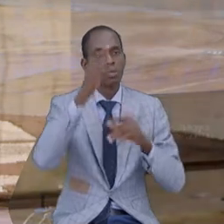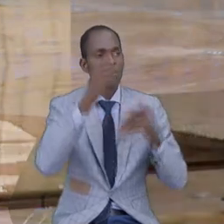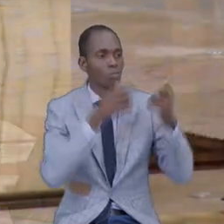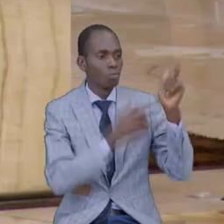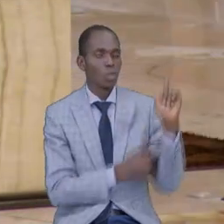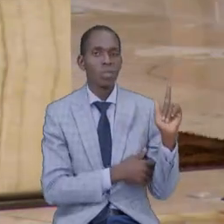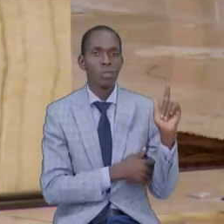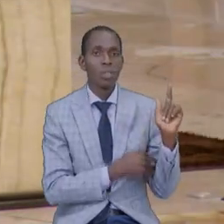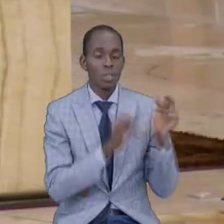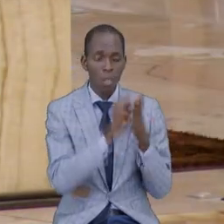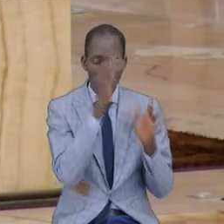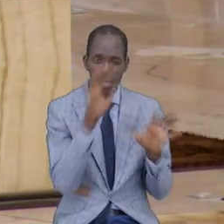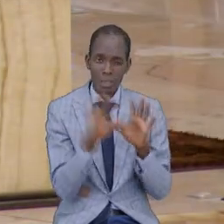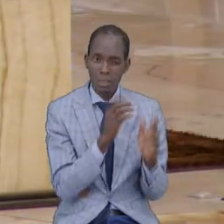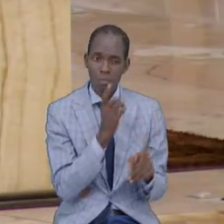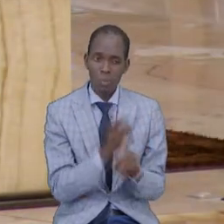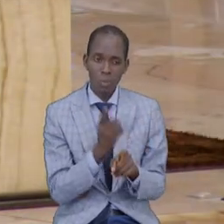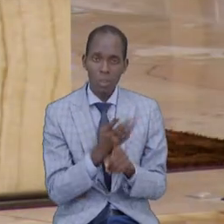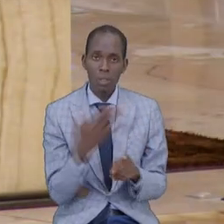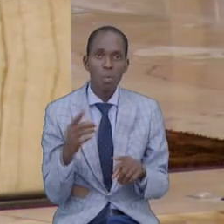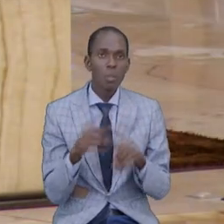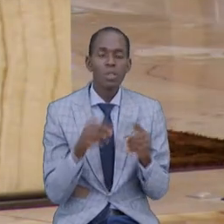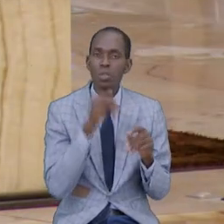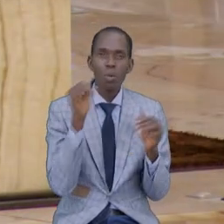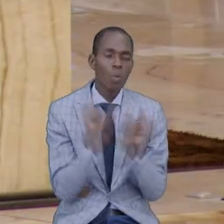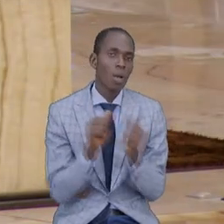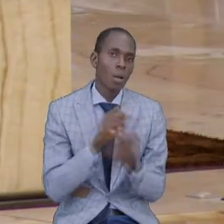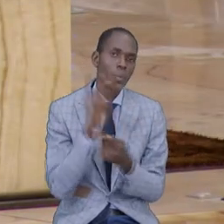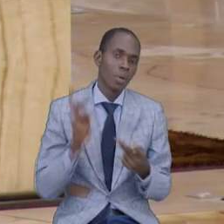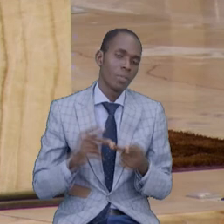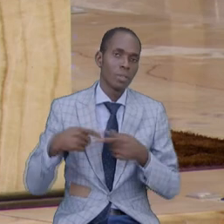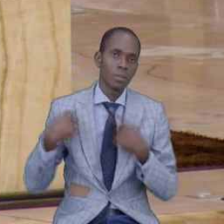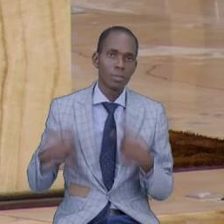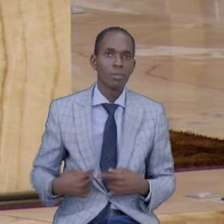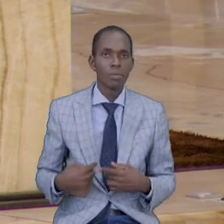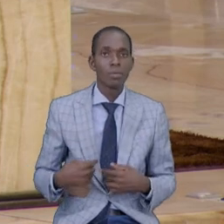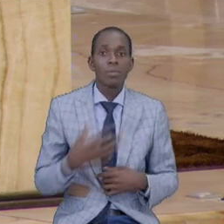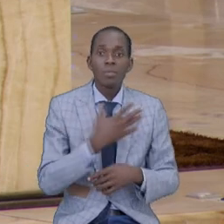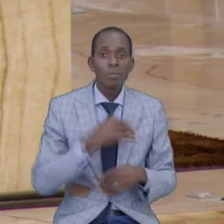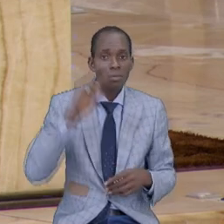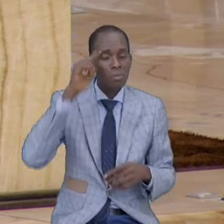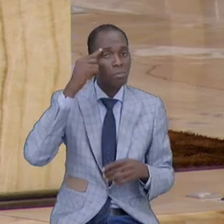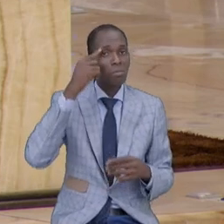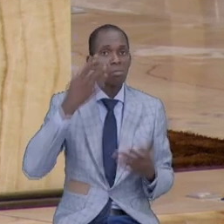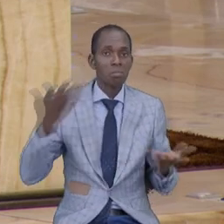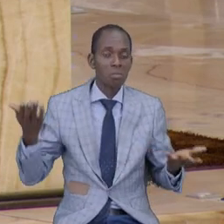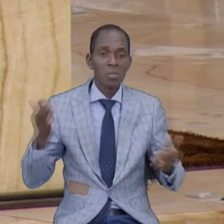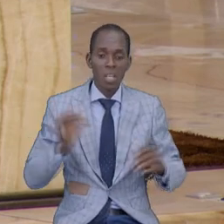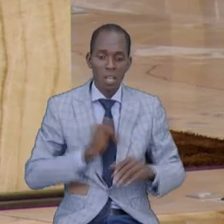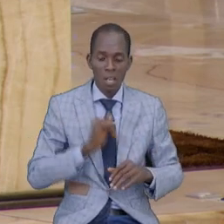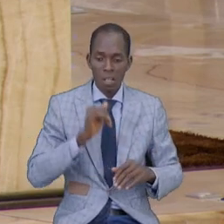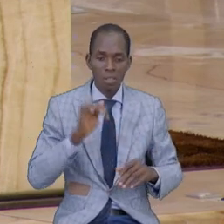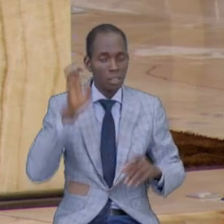right, but not with a perfect heart. And he thought he was